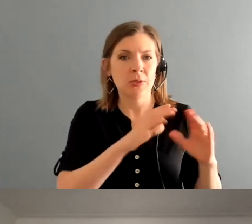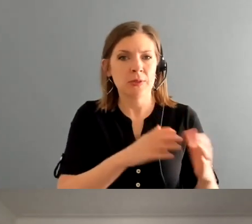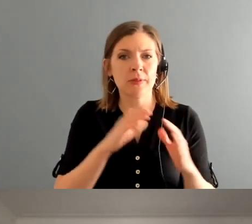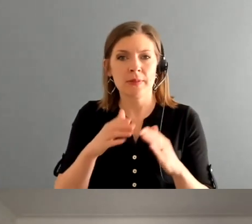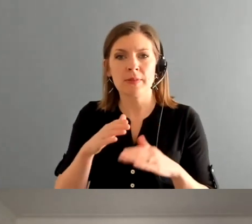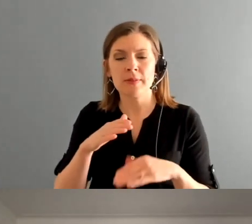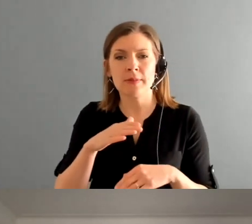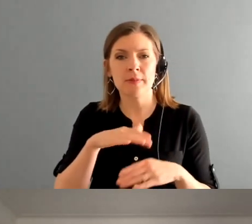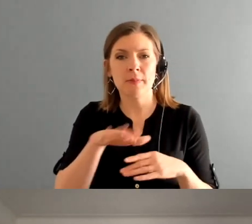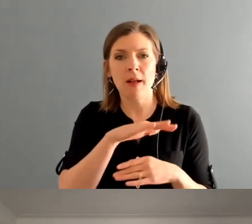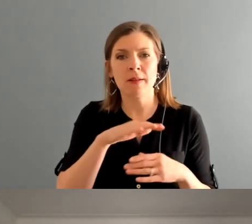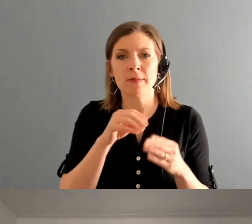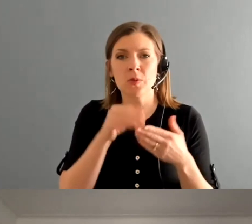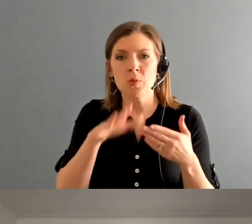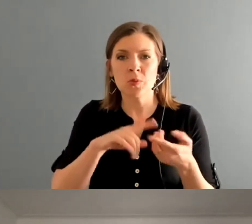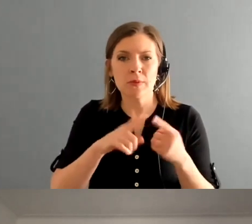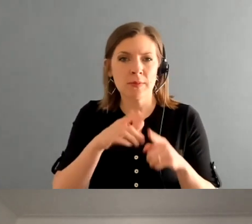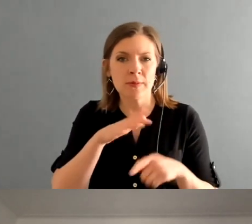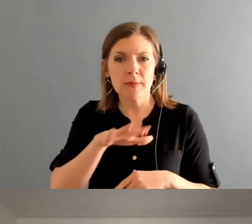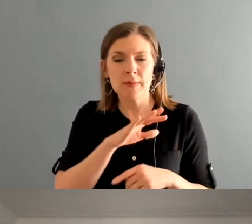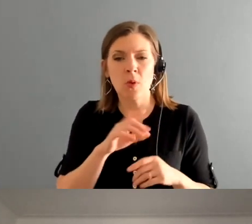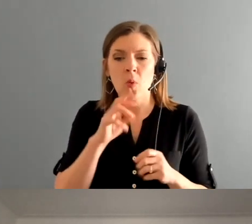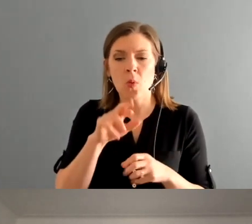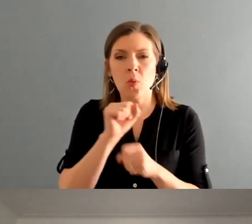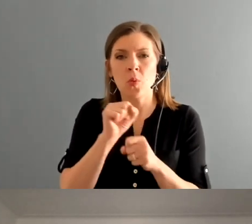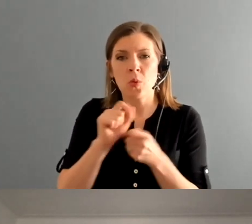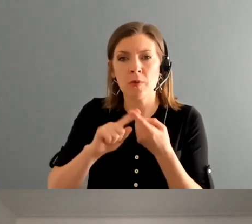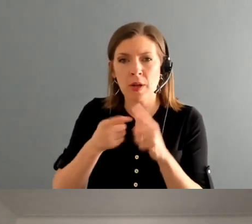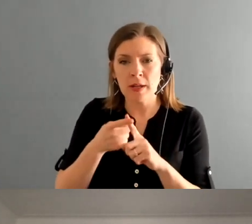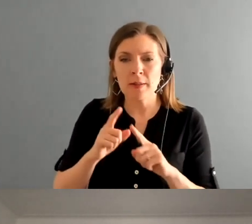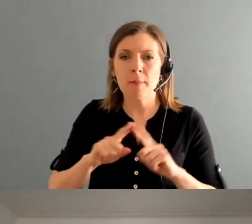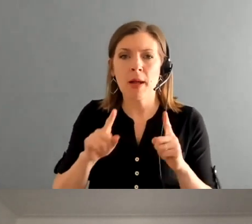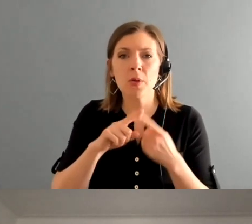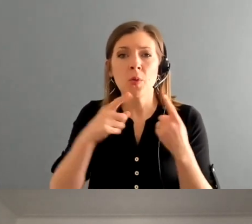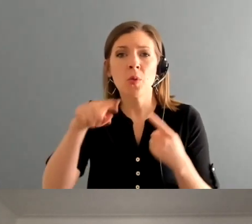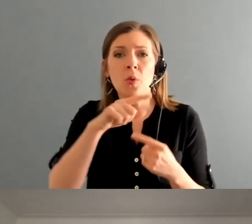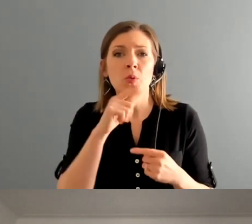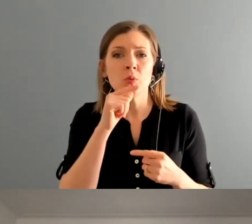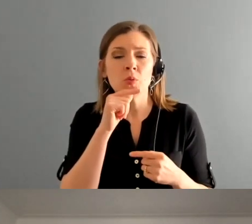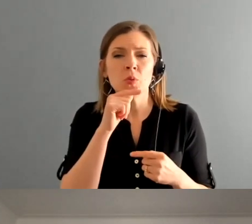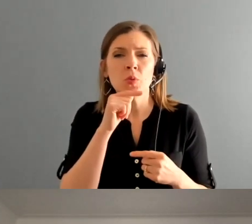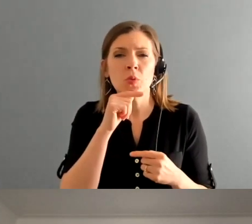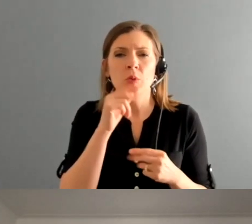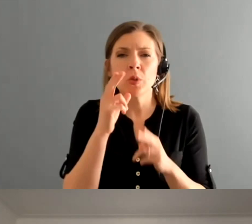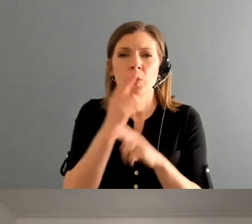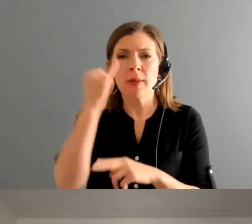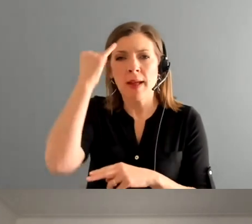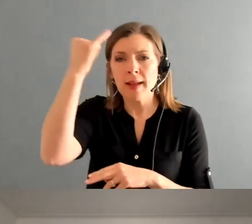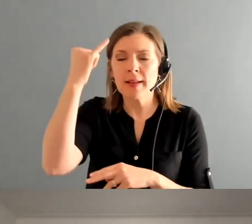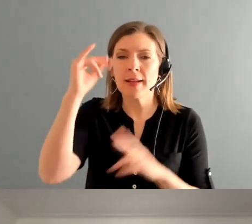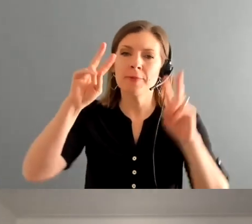amongst colleagues, but to the what might be said to those who subscribe to an idea of outsider